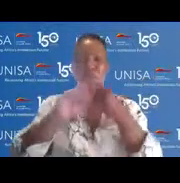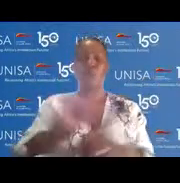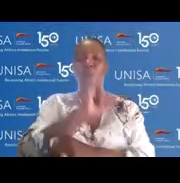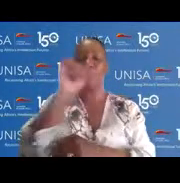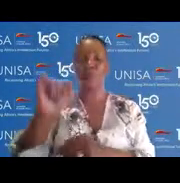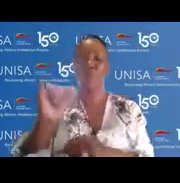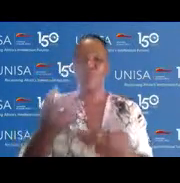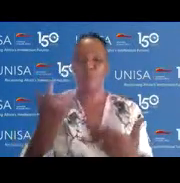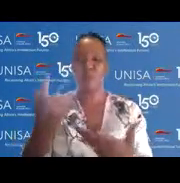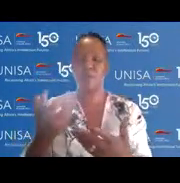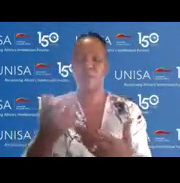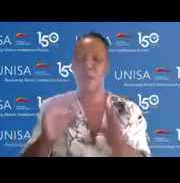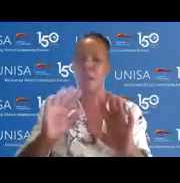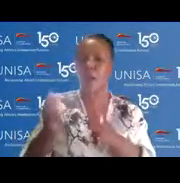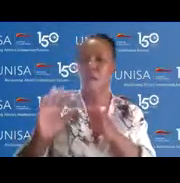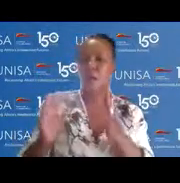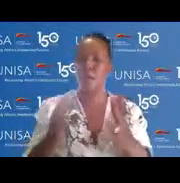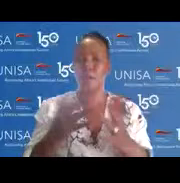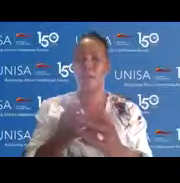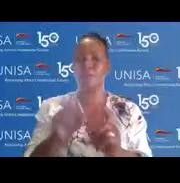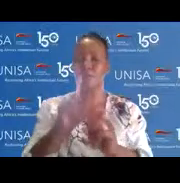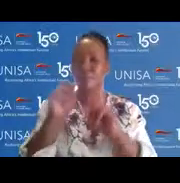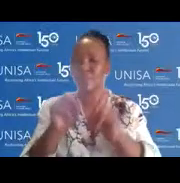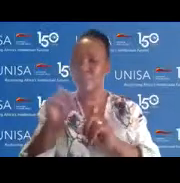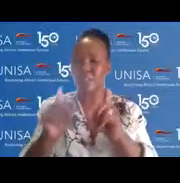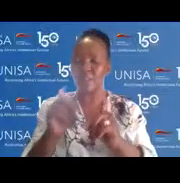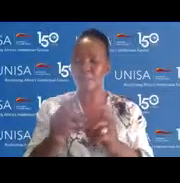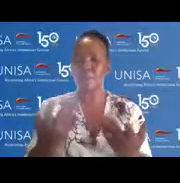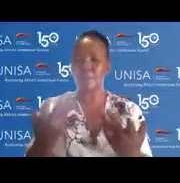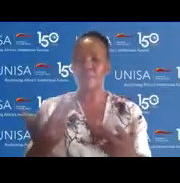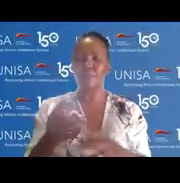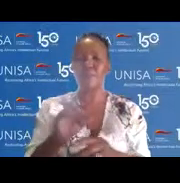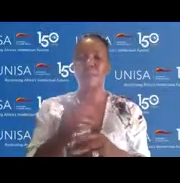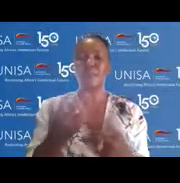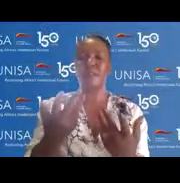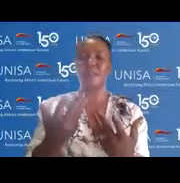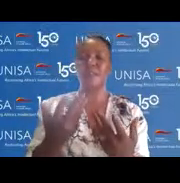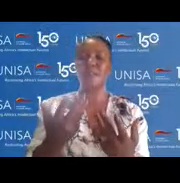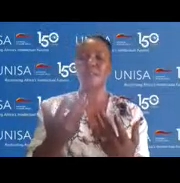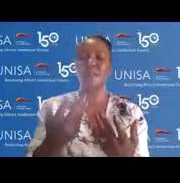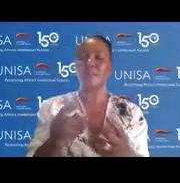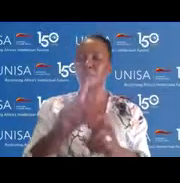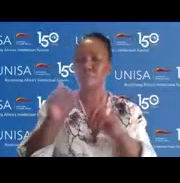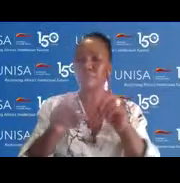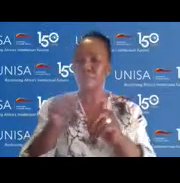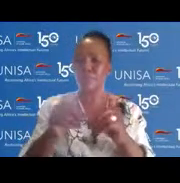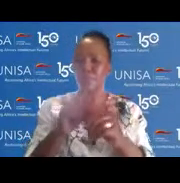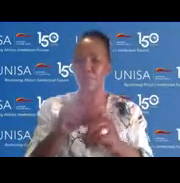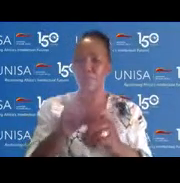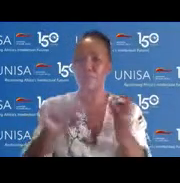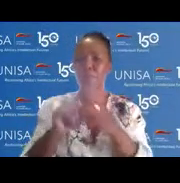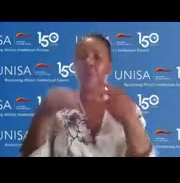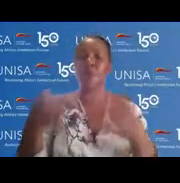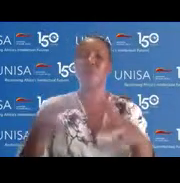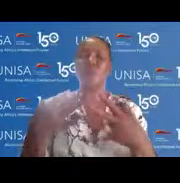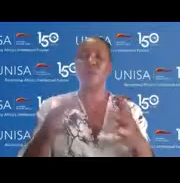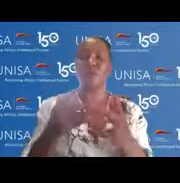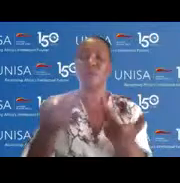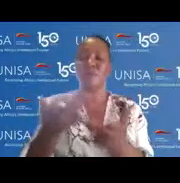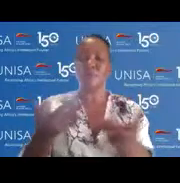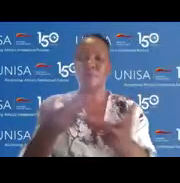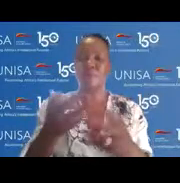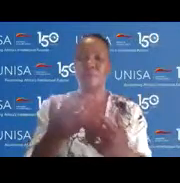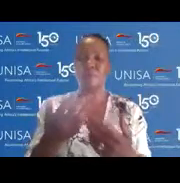how you actually prompt it. And that's why prompting is getting so important at the moment. And that's why we will be having